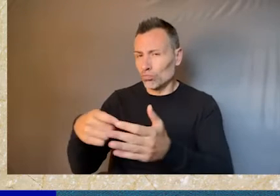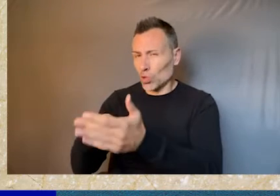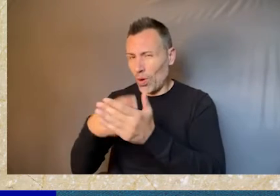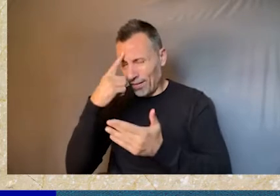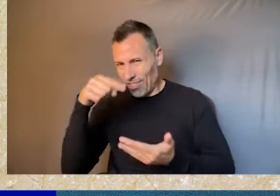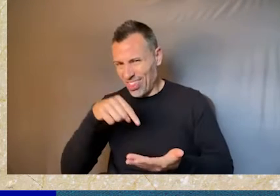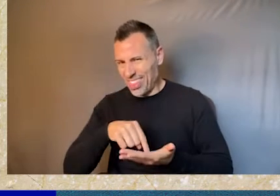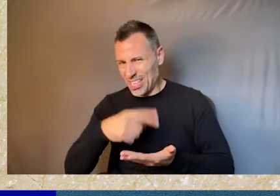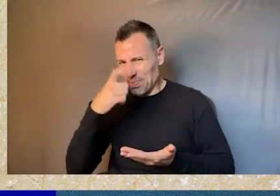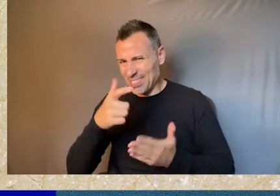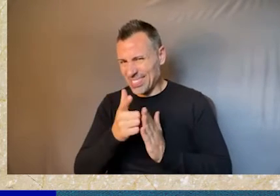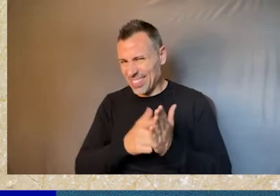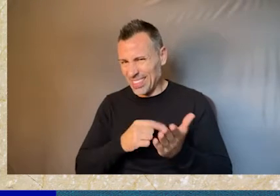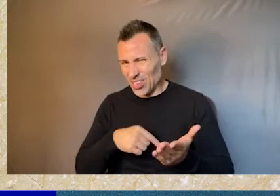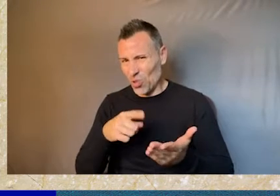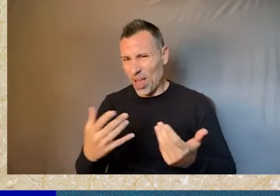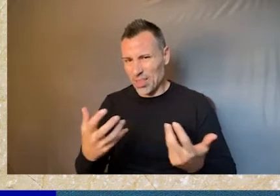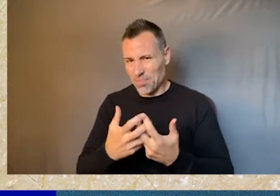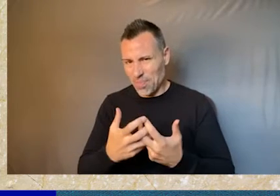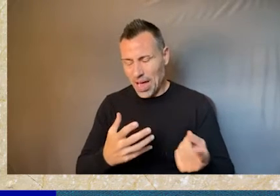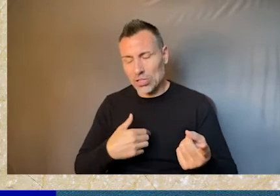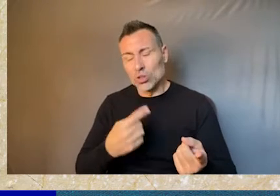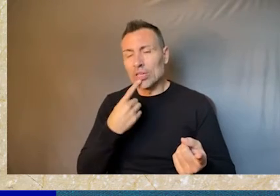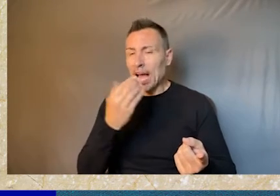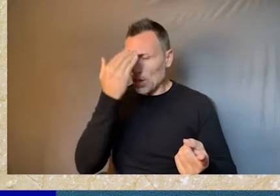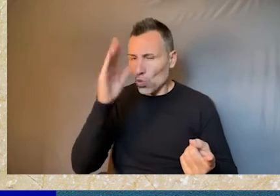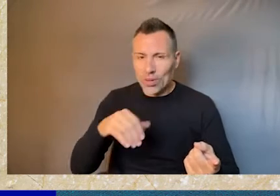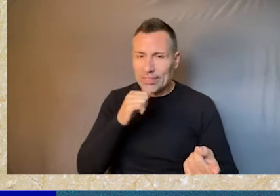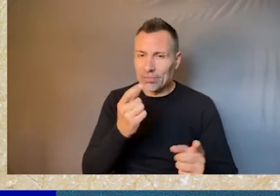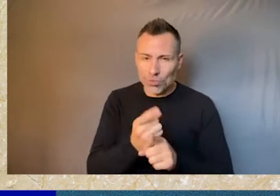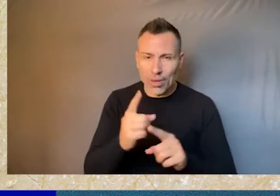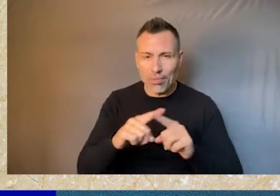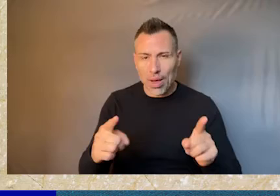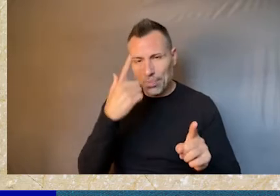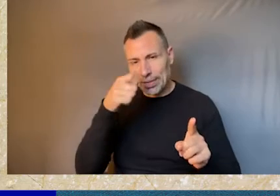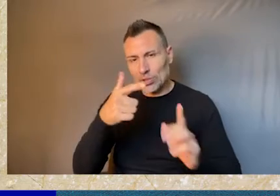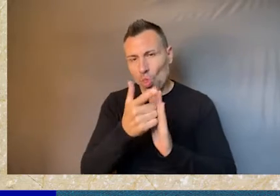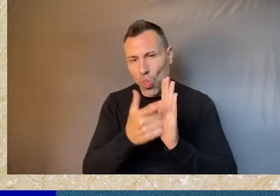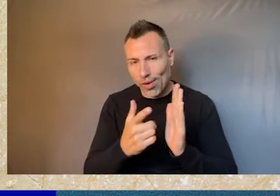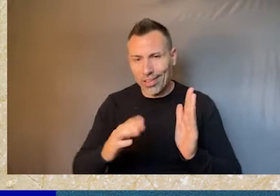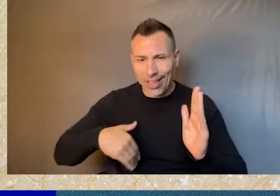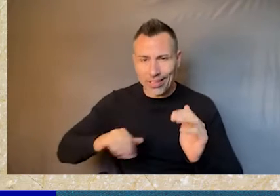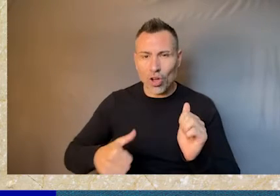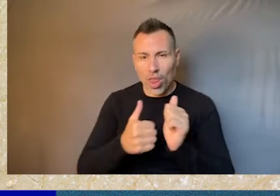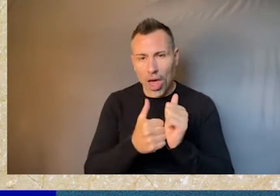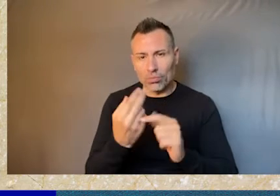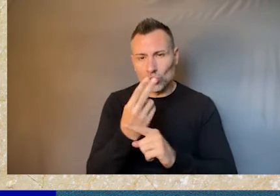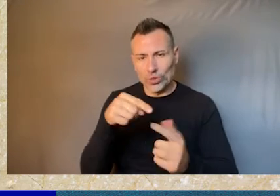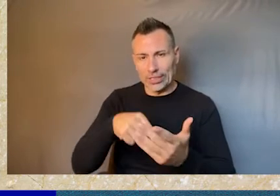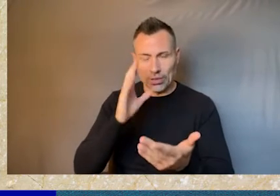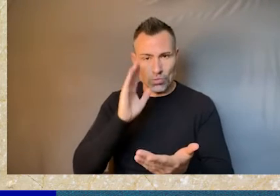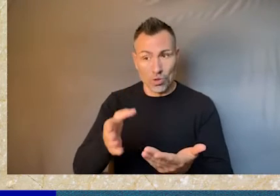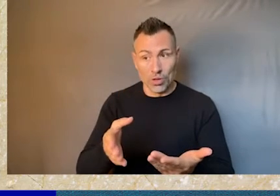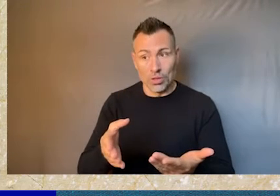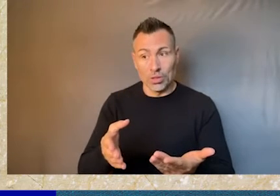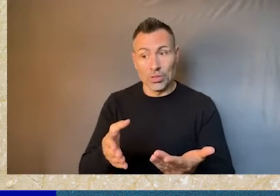uncomfortable word or not a word that we use in conversation anymore. However, the law has not caught up with us,